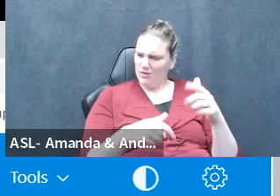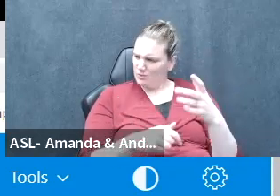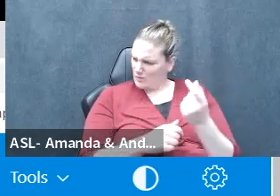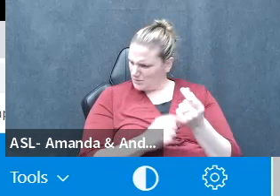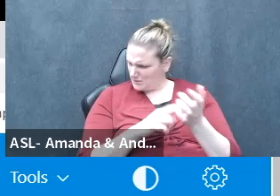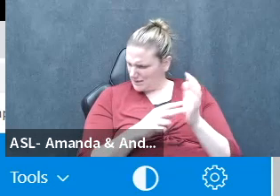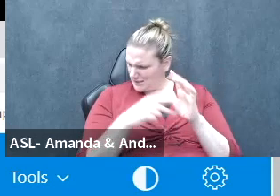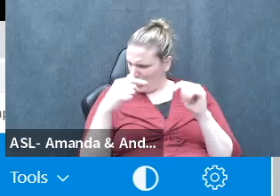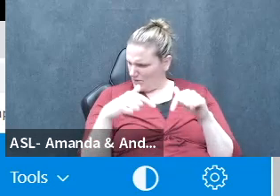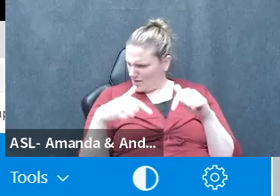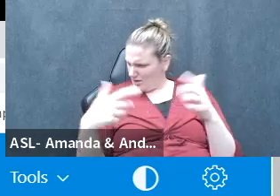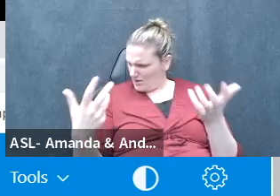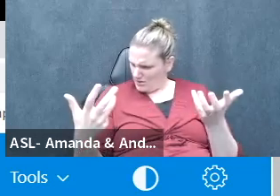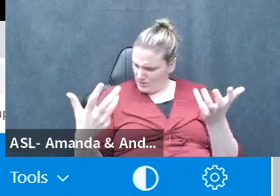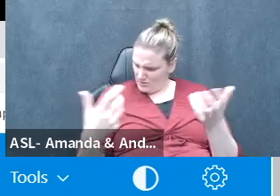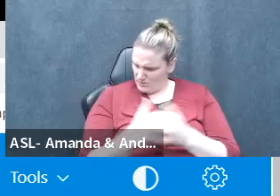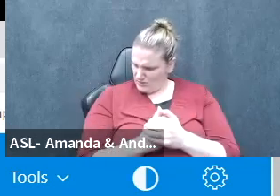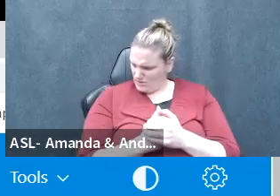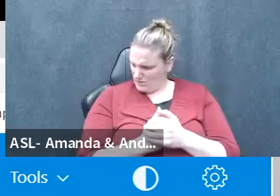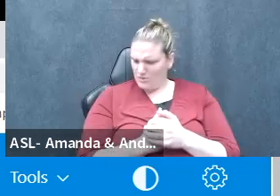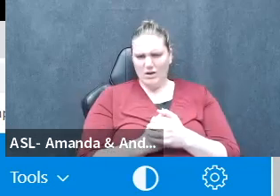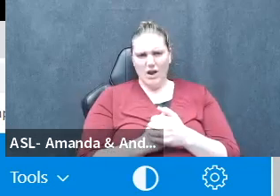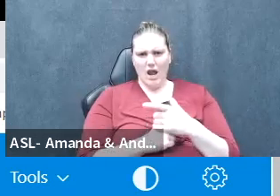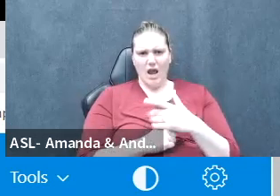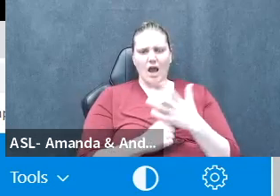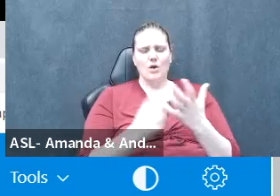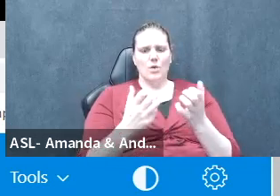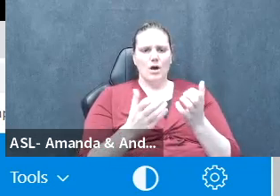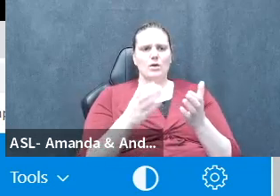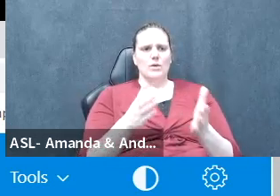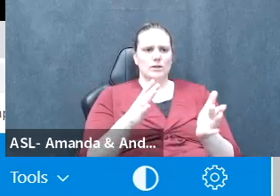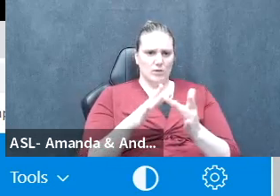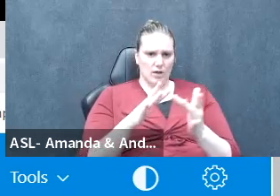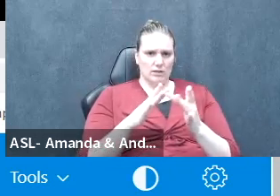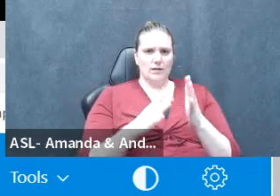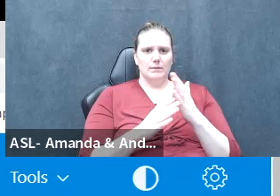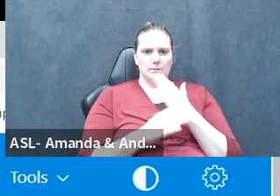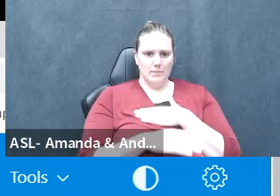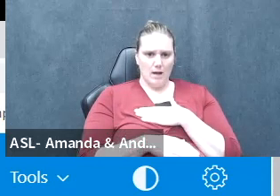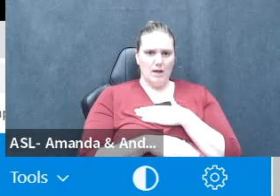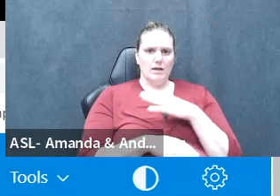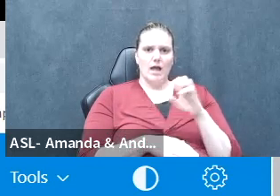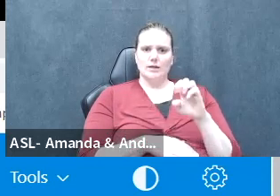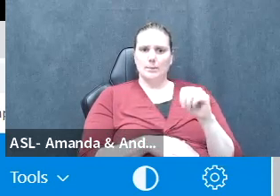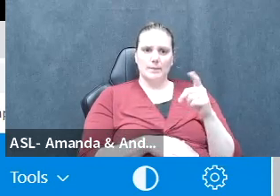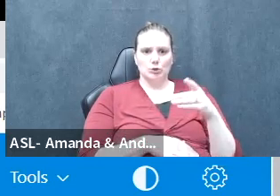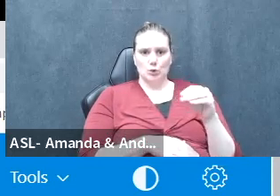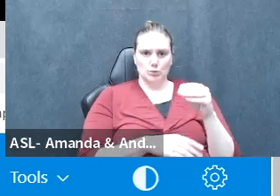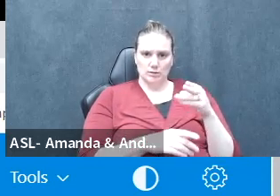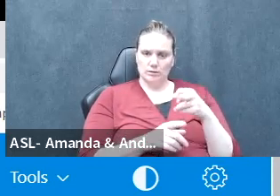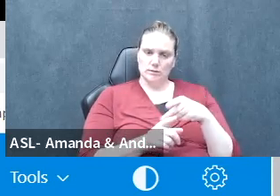down there? Like I would just like a way to contact my endometriosis